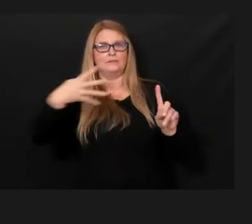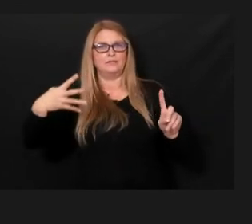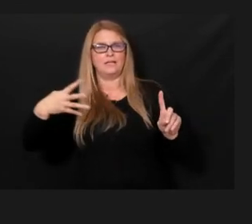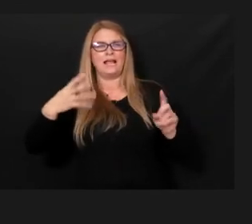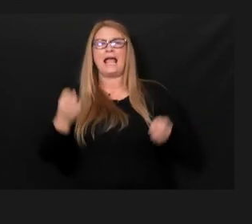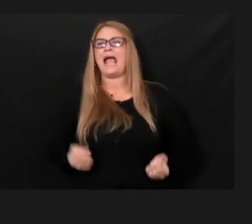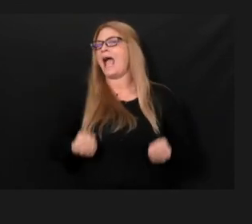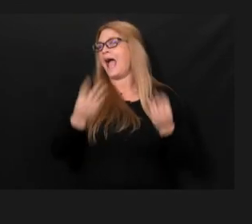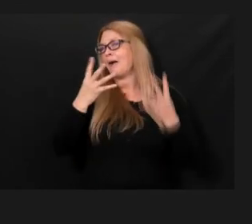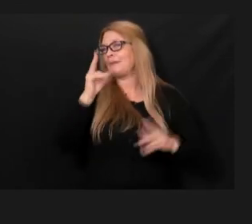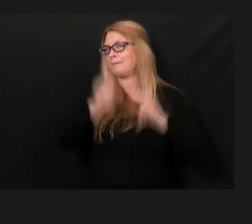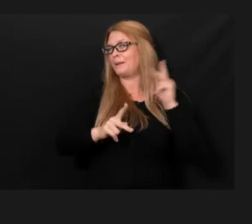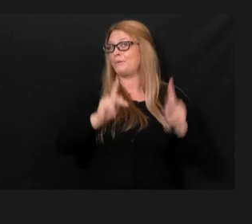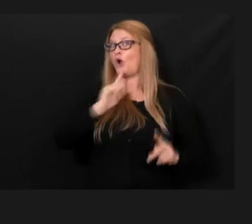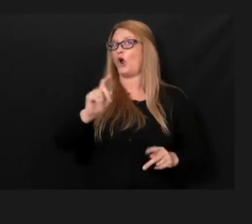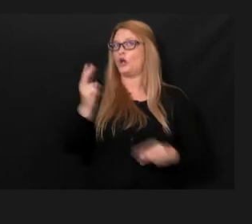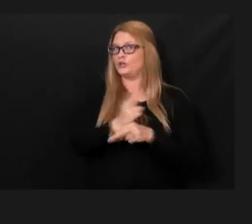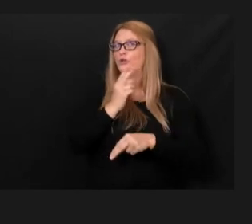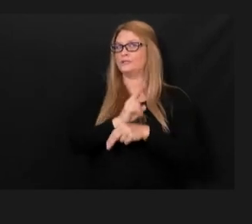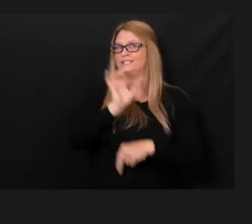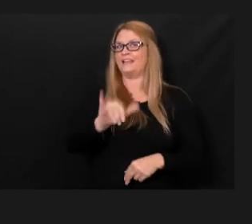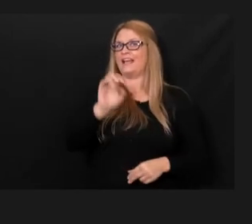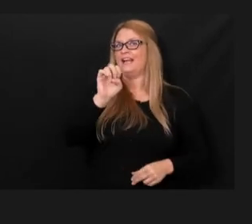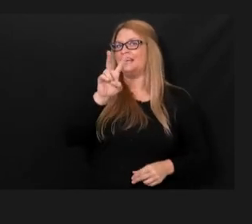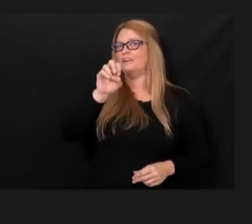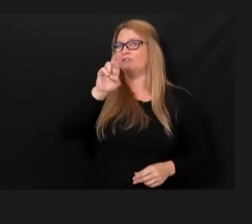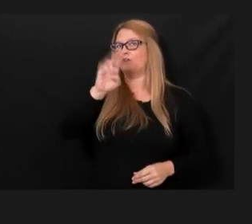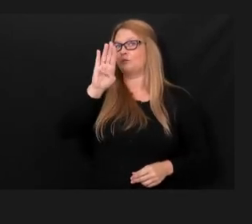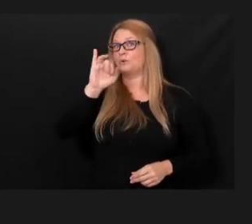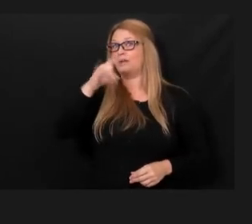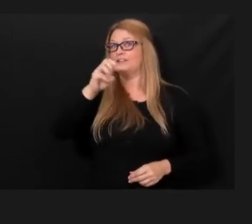using the Everbridge system right now? And how many are still relying on their local